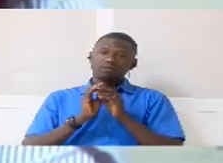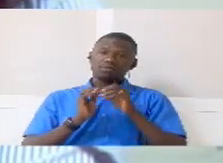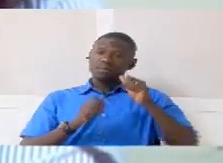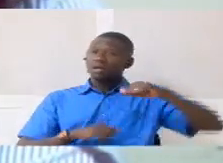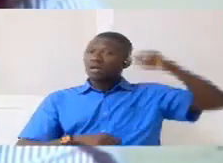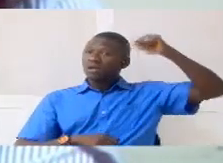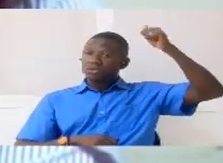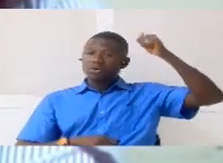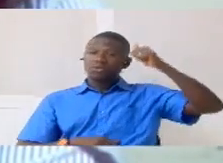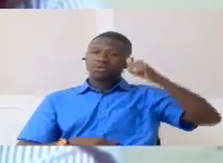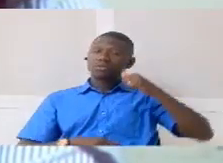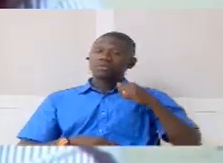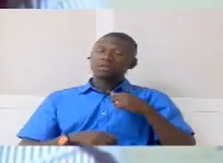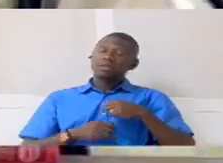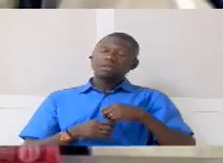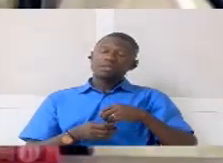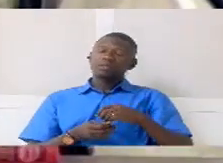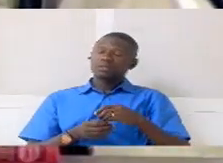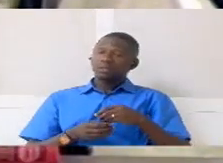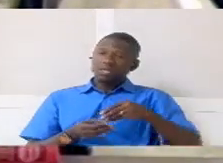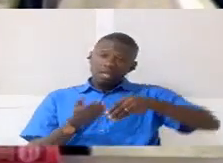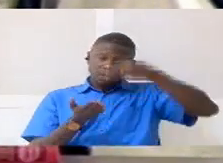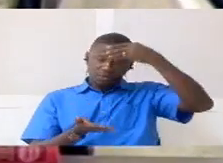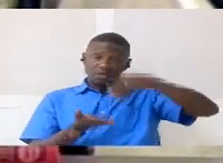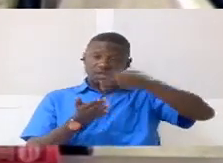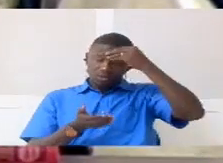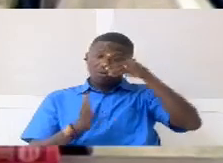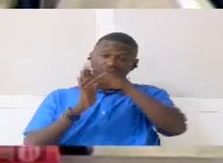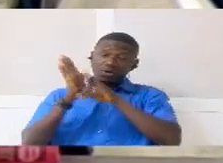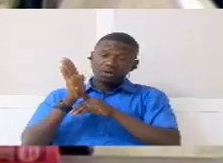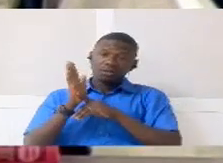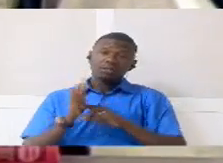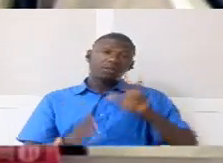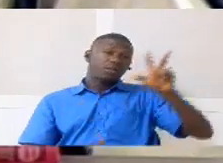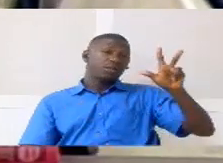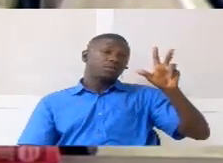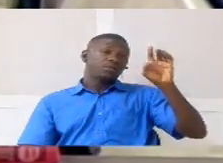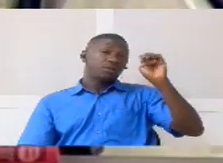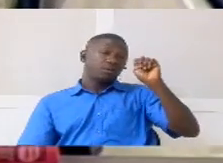adult literacy program at the World Evangelical Mission. Mbeoto, nka prisoner karande in